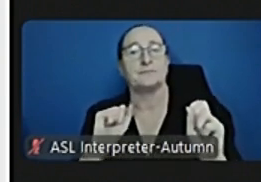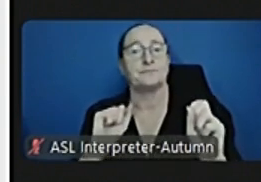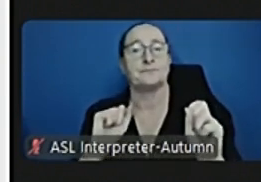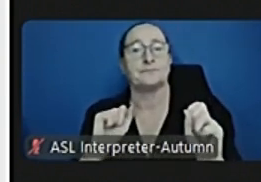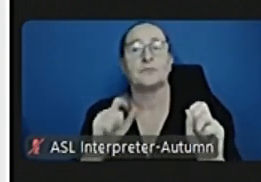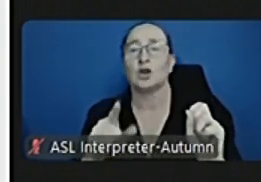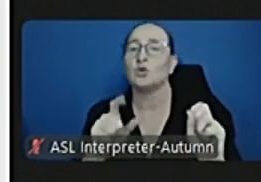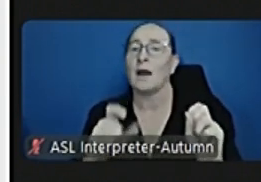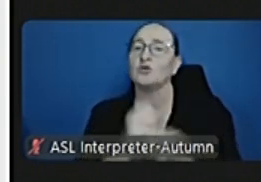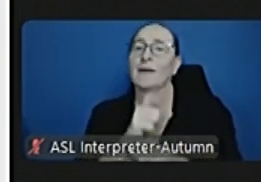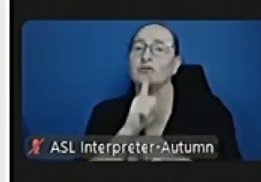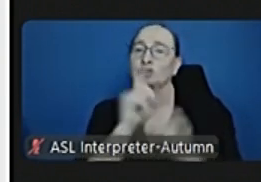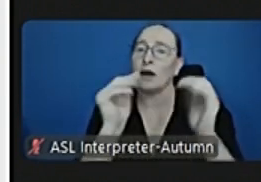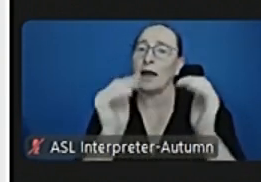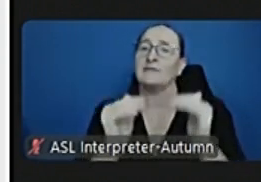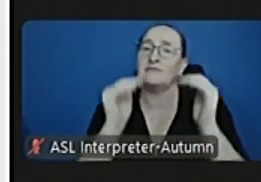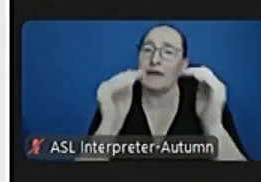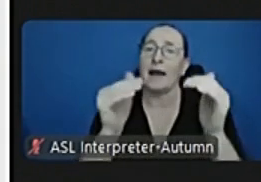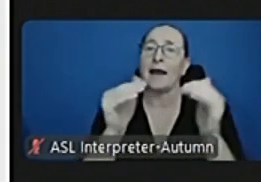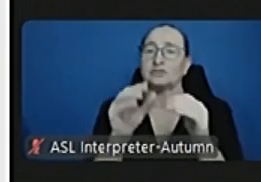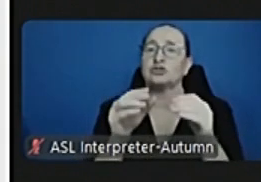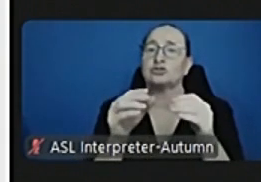sure advanced directives are in place.